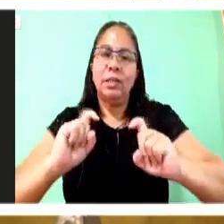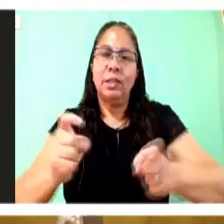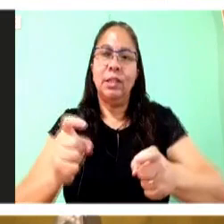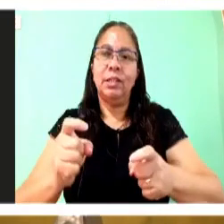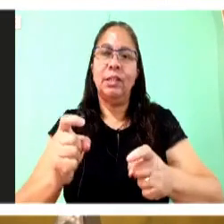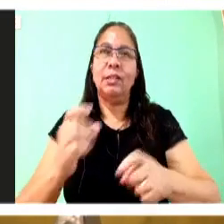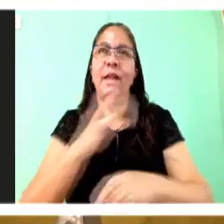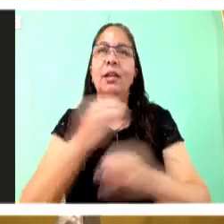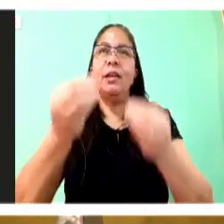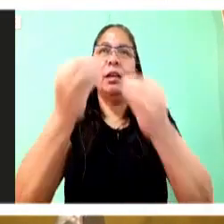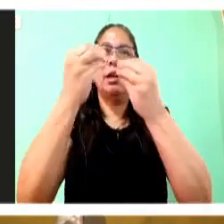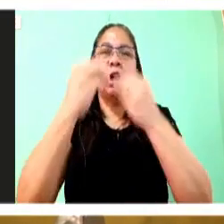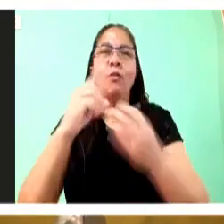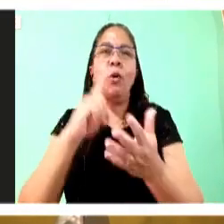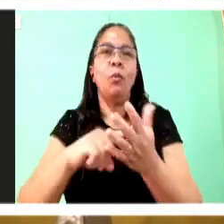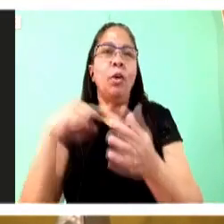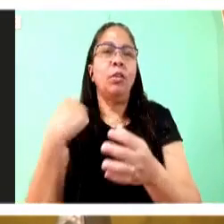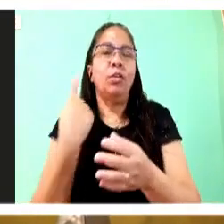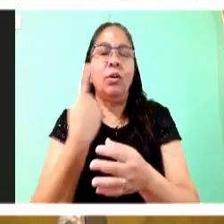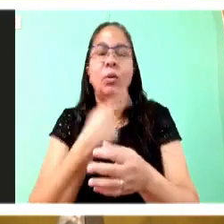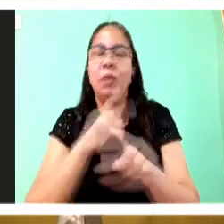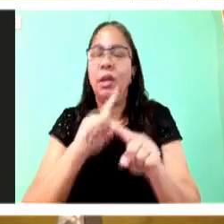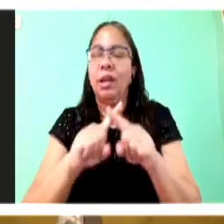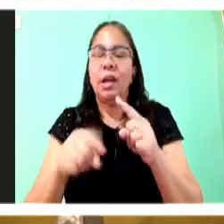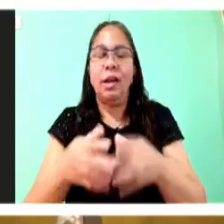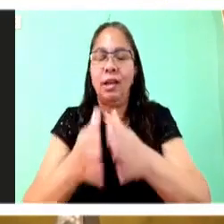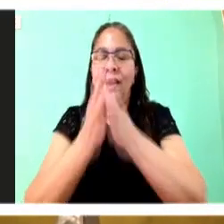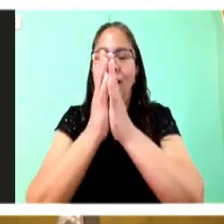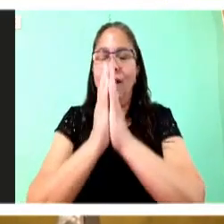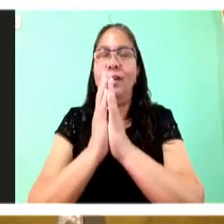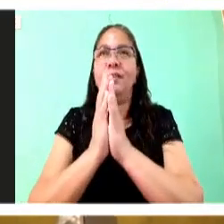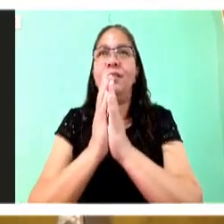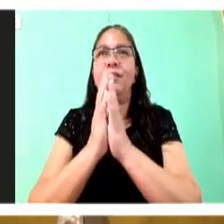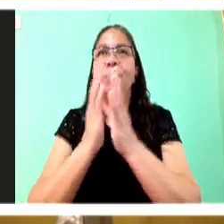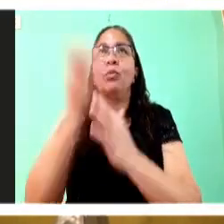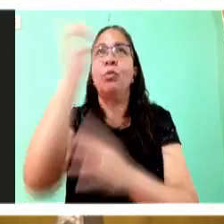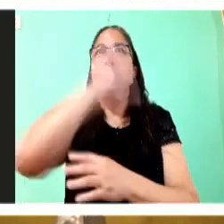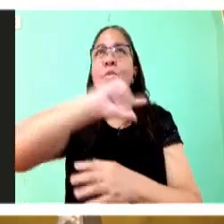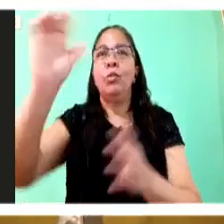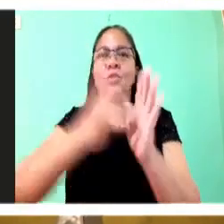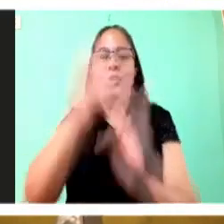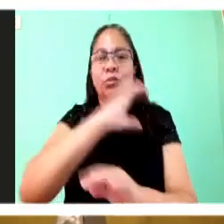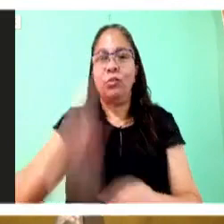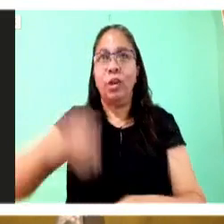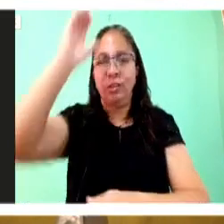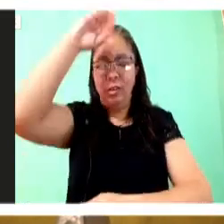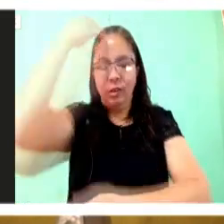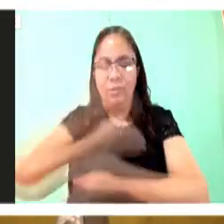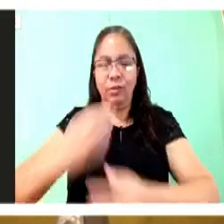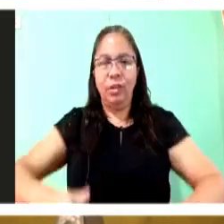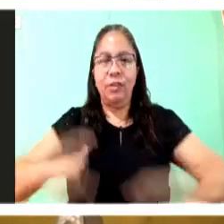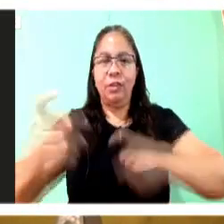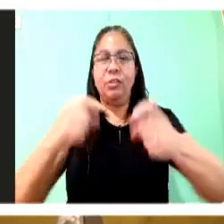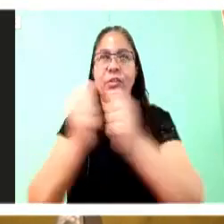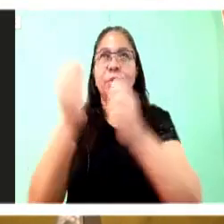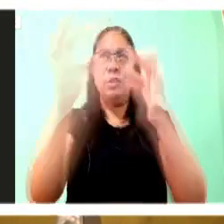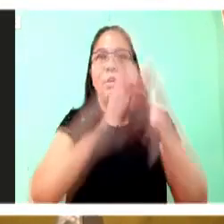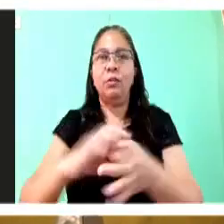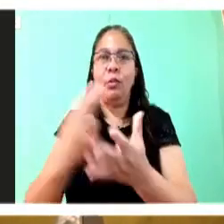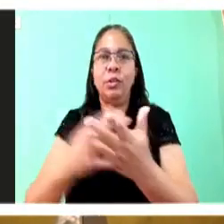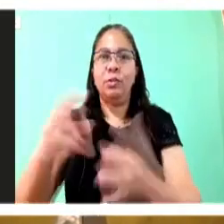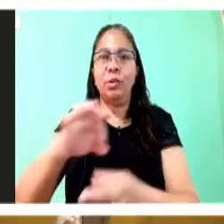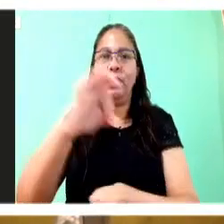give what prayer does not dare to ask, through our Lord Jesus Christ, your Son, who lives and reigns with you in the unity of the Holy